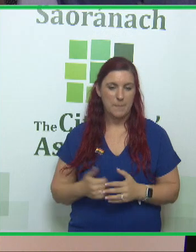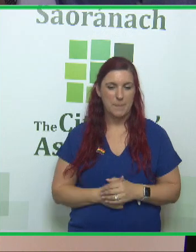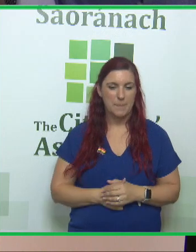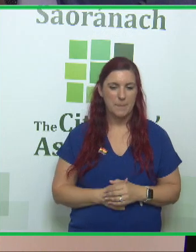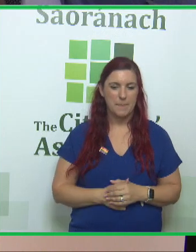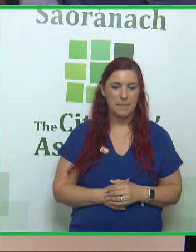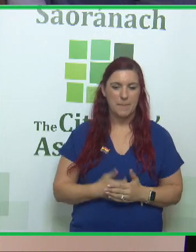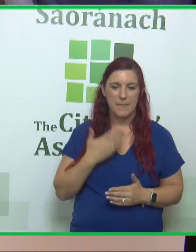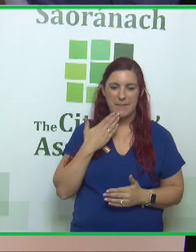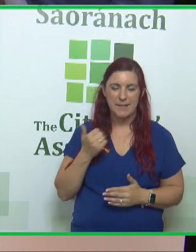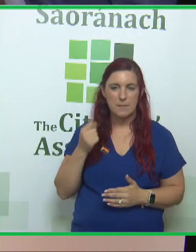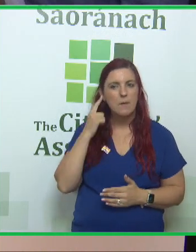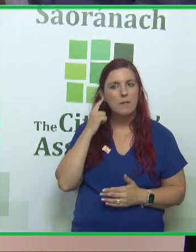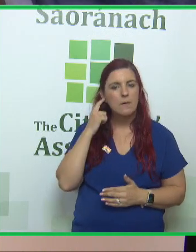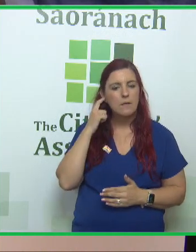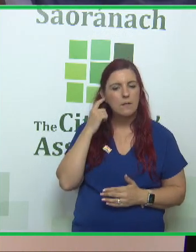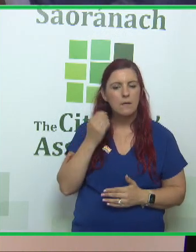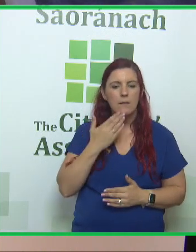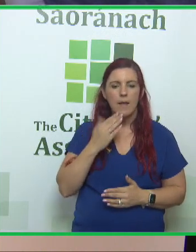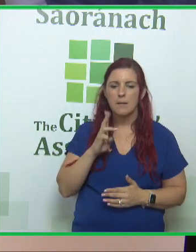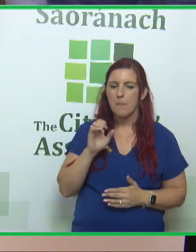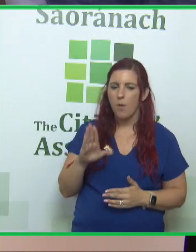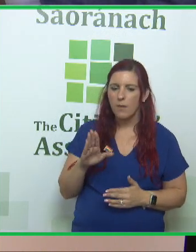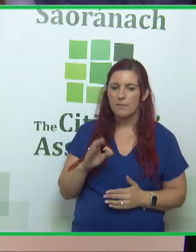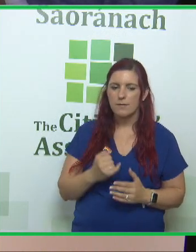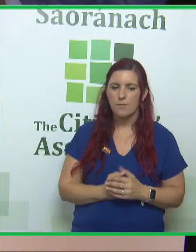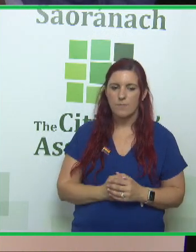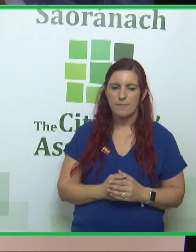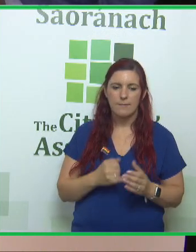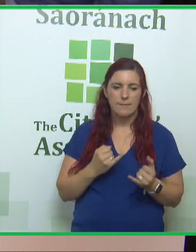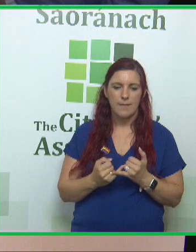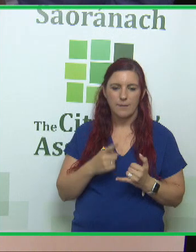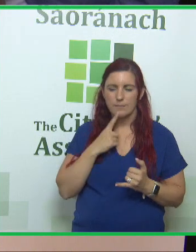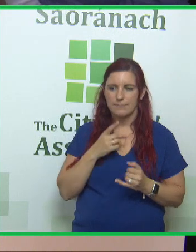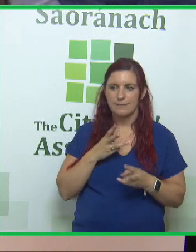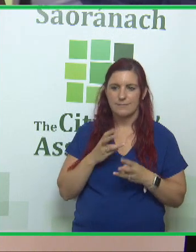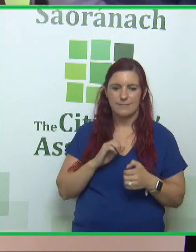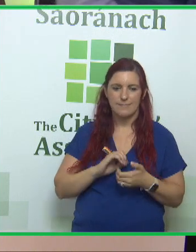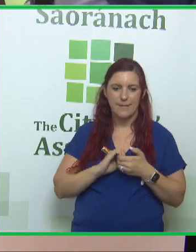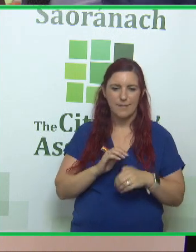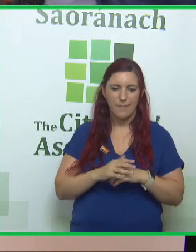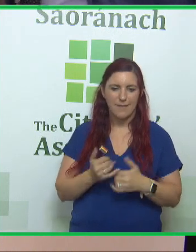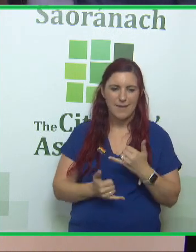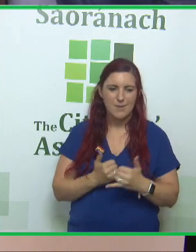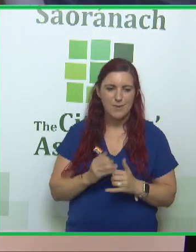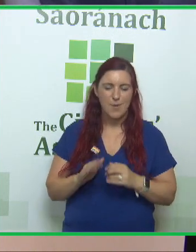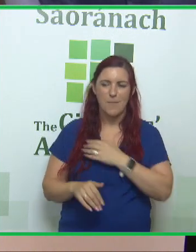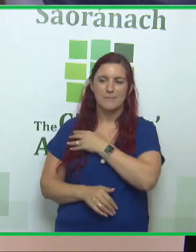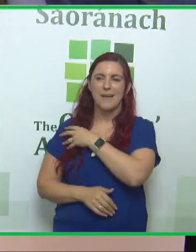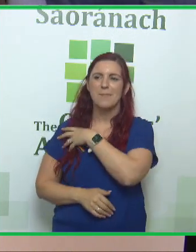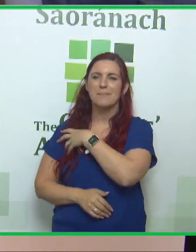today. Thanks very much, Paul. The main difference is a couple of extra years in college being very poor between those two.